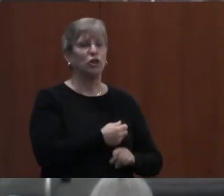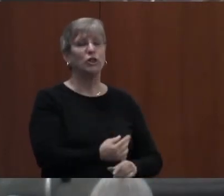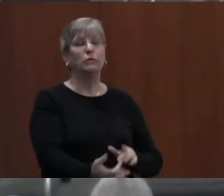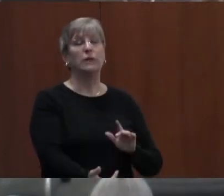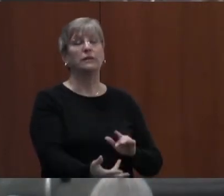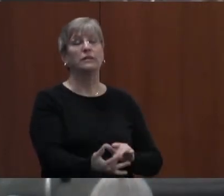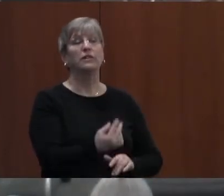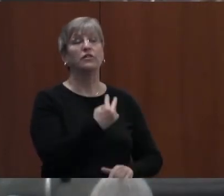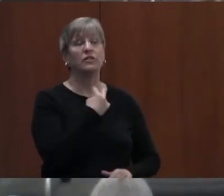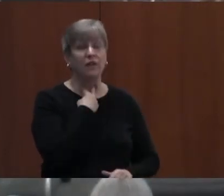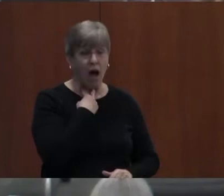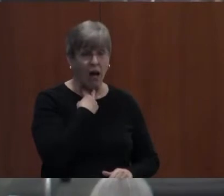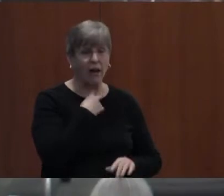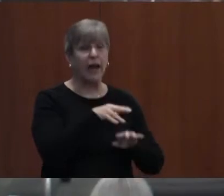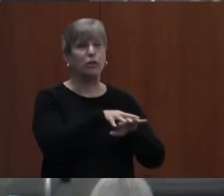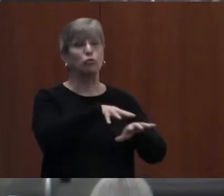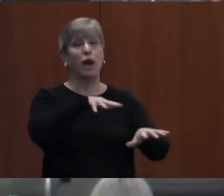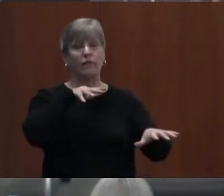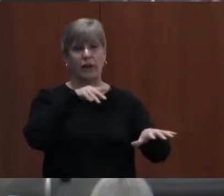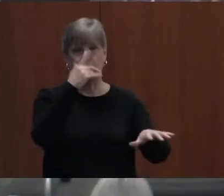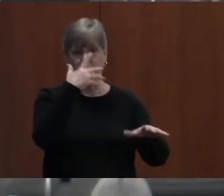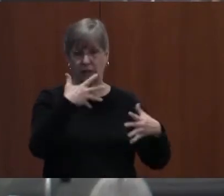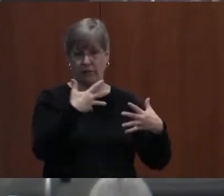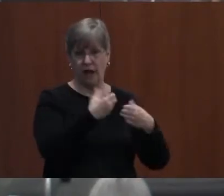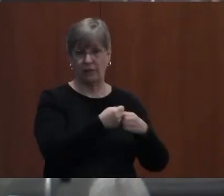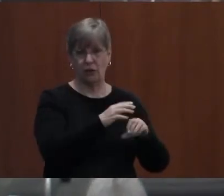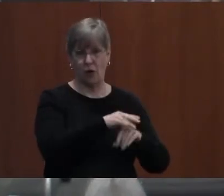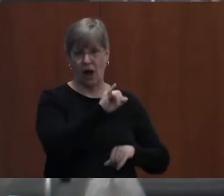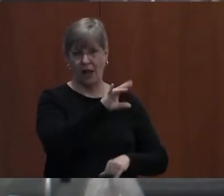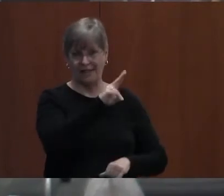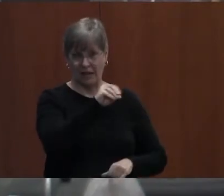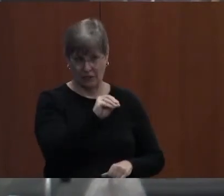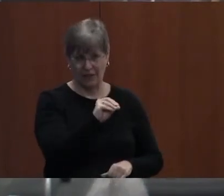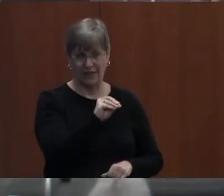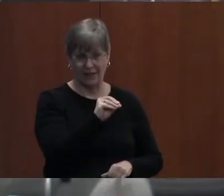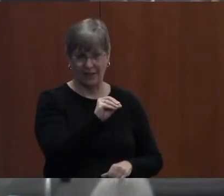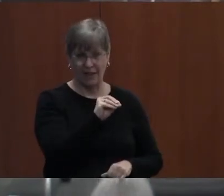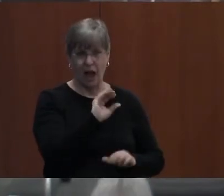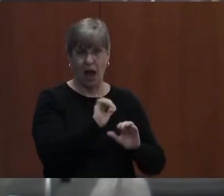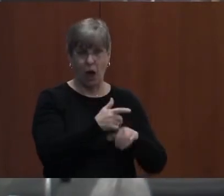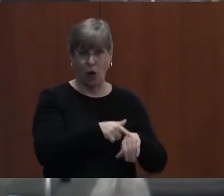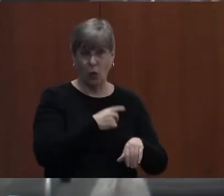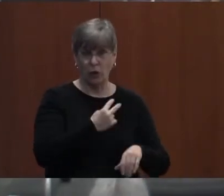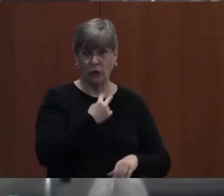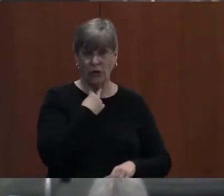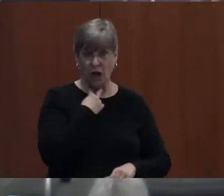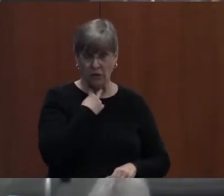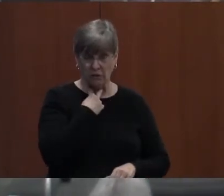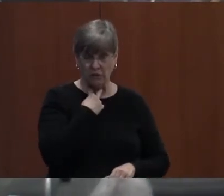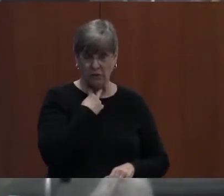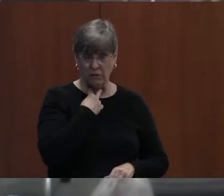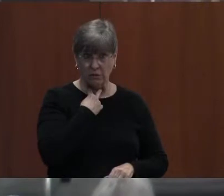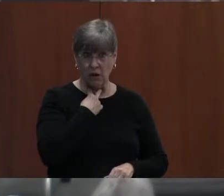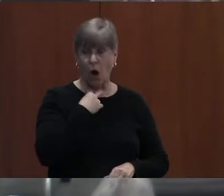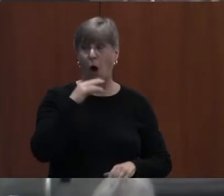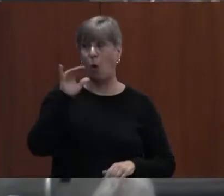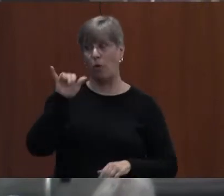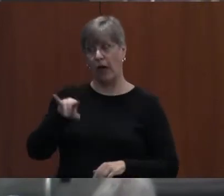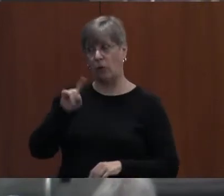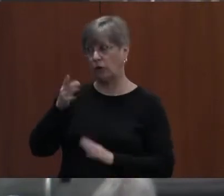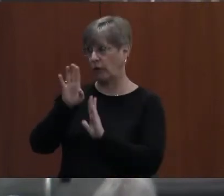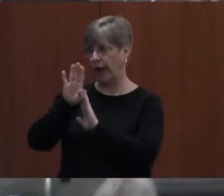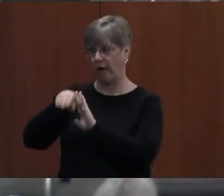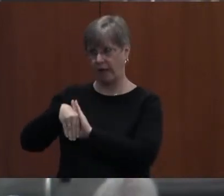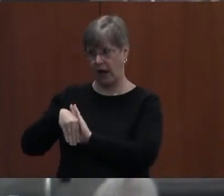in an traffic because of an accident on 70. And how long were you stuck in that traffic? Well, that one was only half